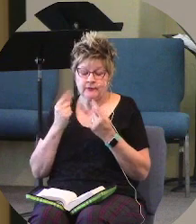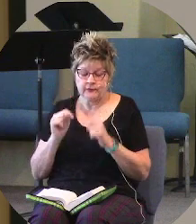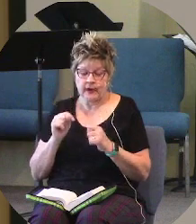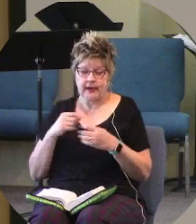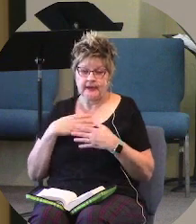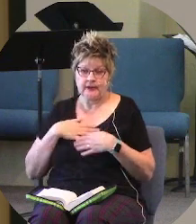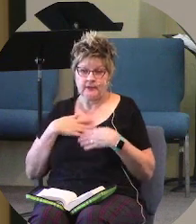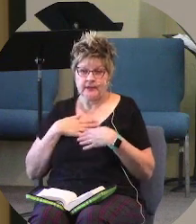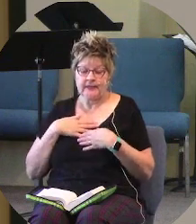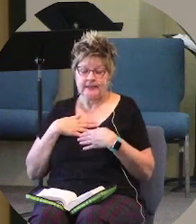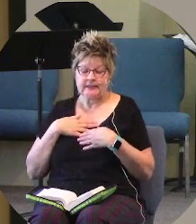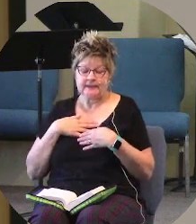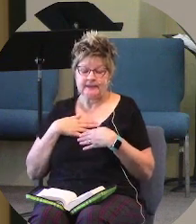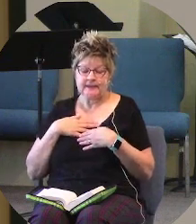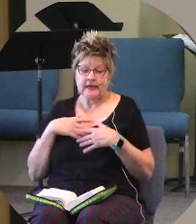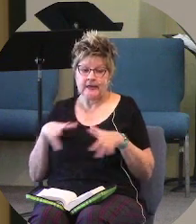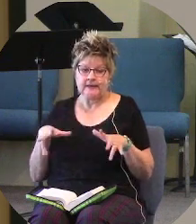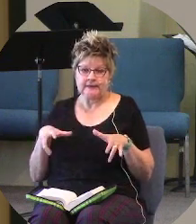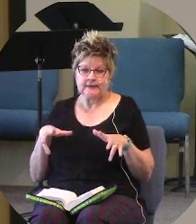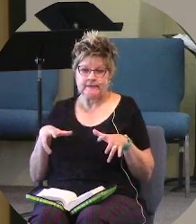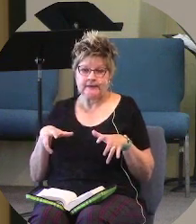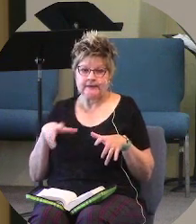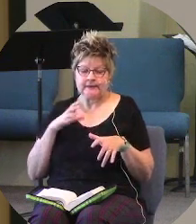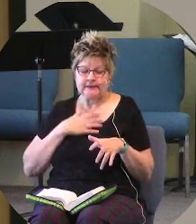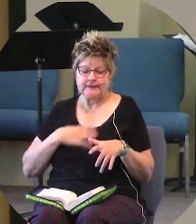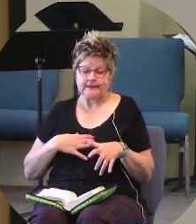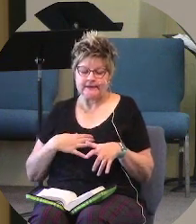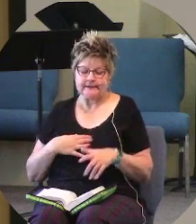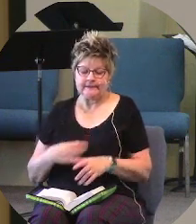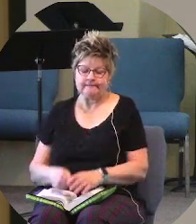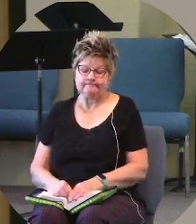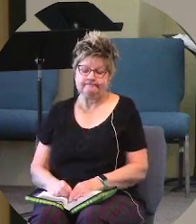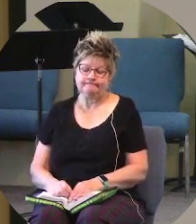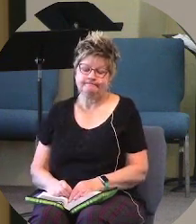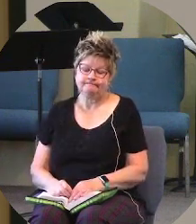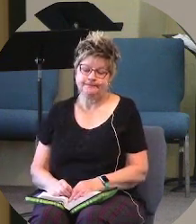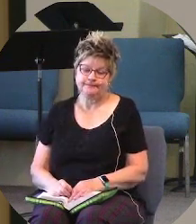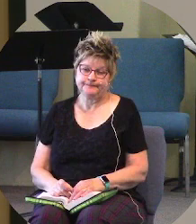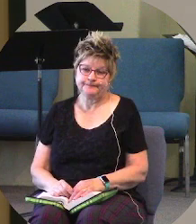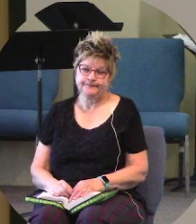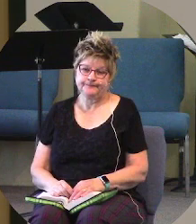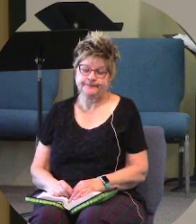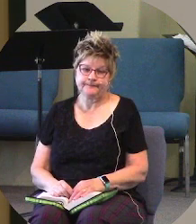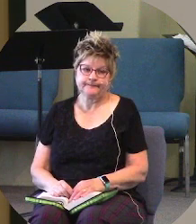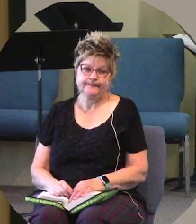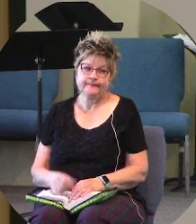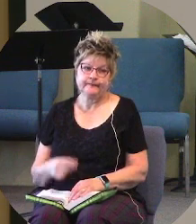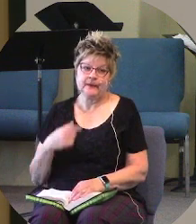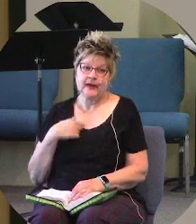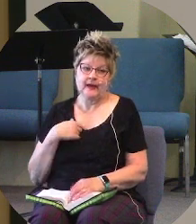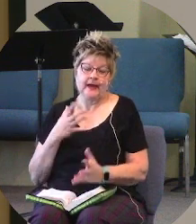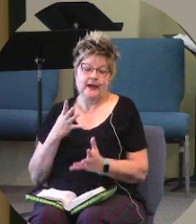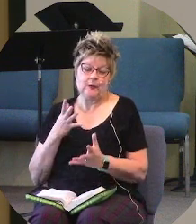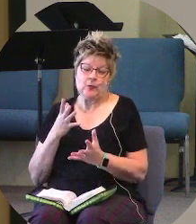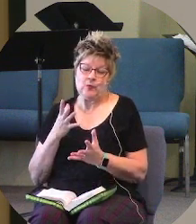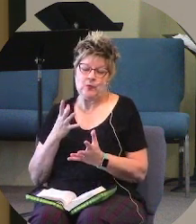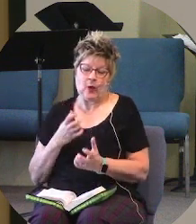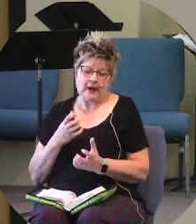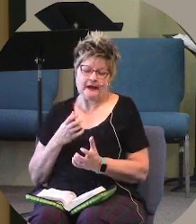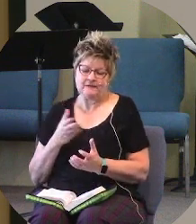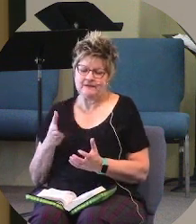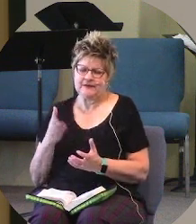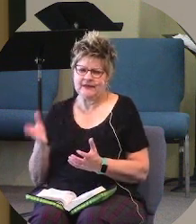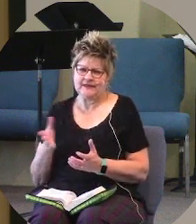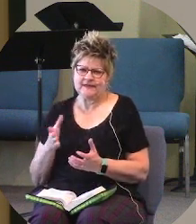our selfish desires. Man, I want stuff. I love, you guys